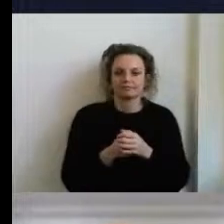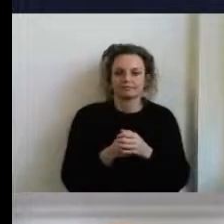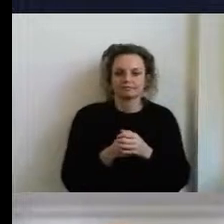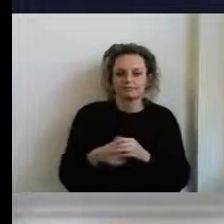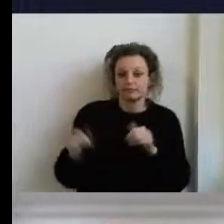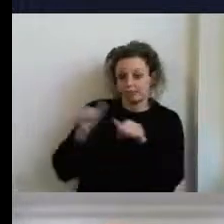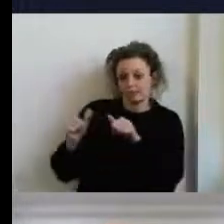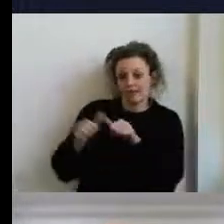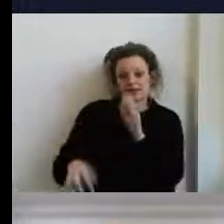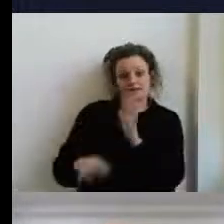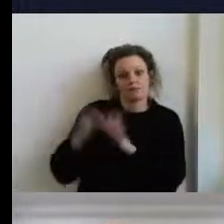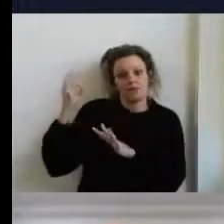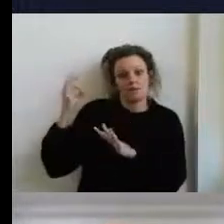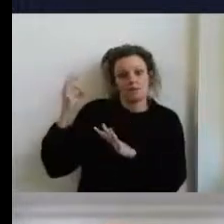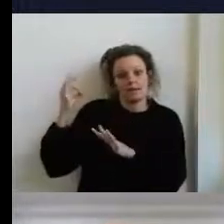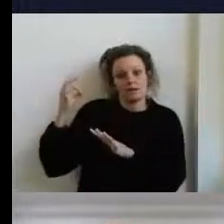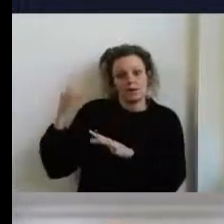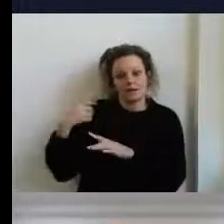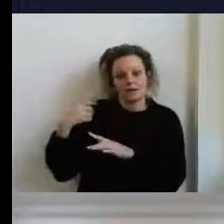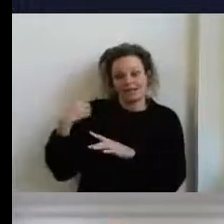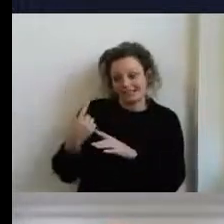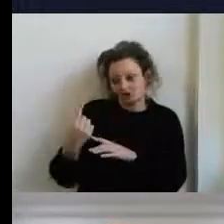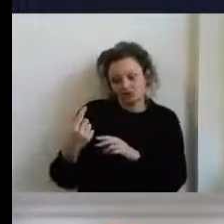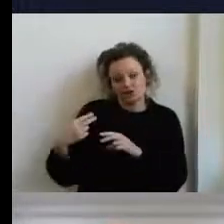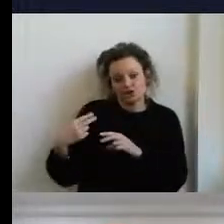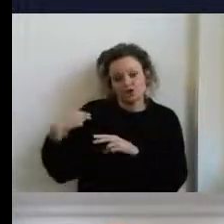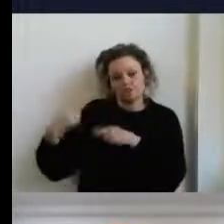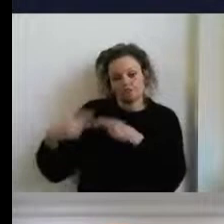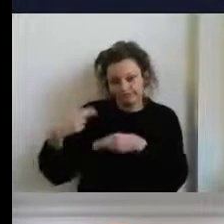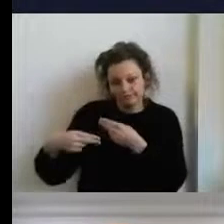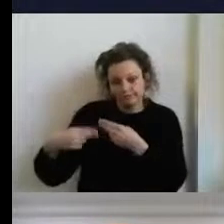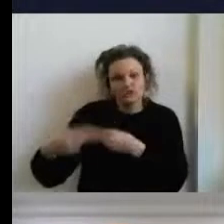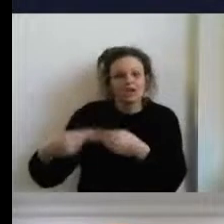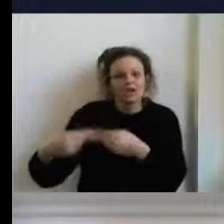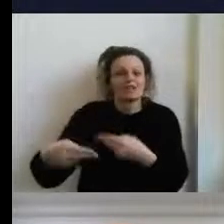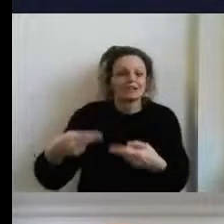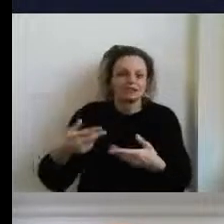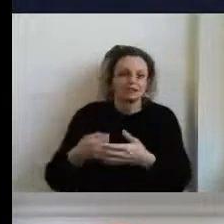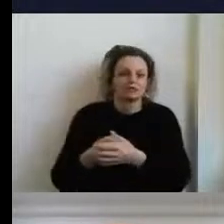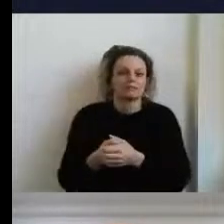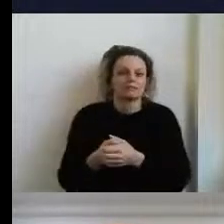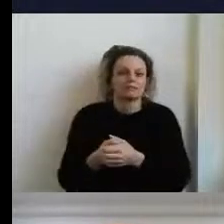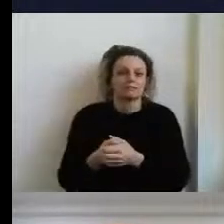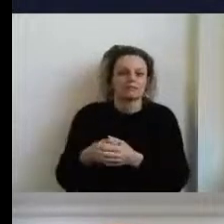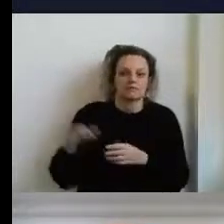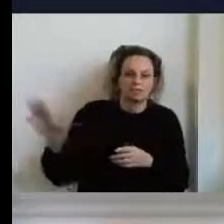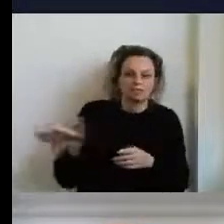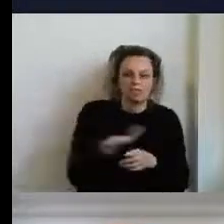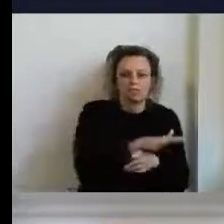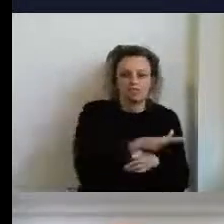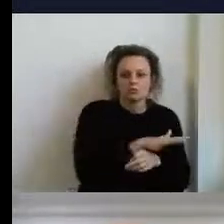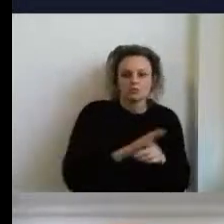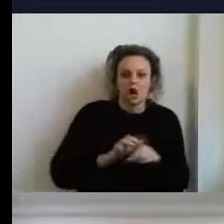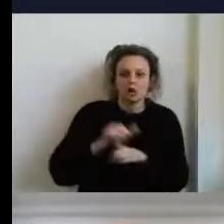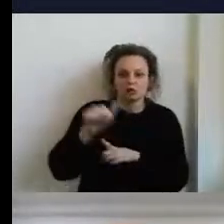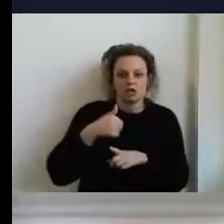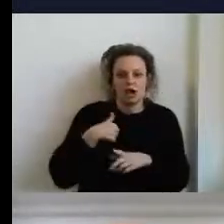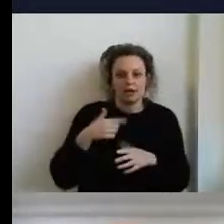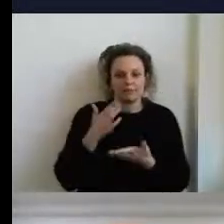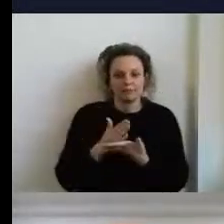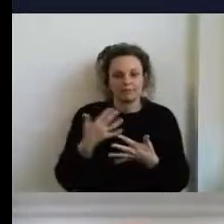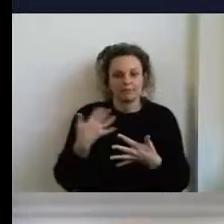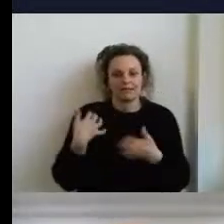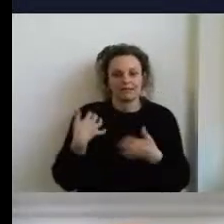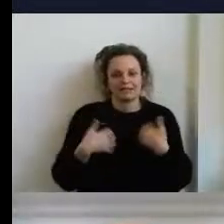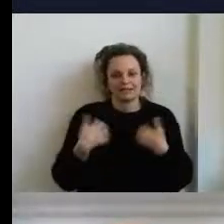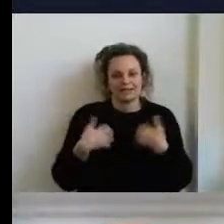is phenomenal across the whole sector. As I say, I'm really excited to pick up 11. It's just that, I guess it's just